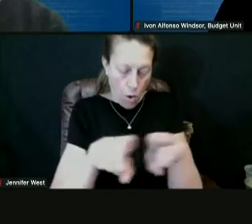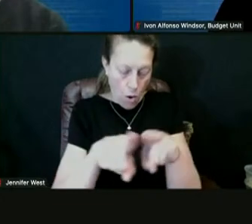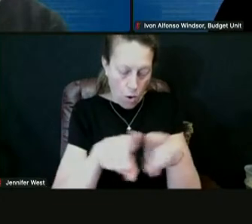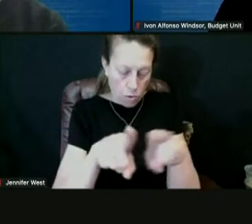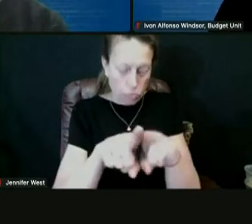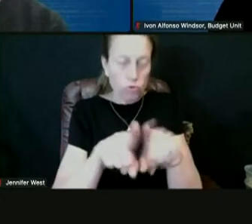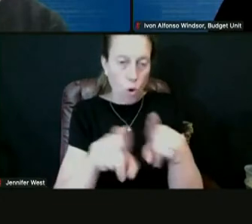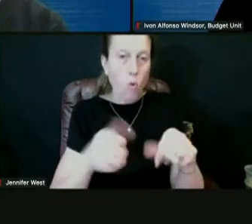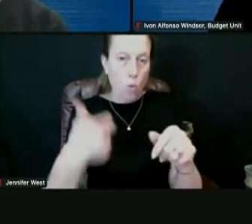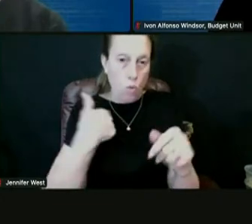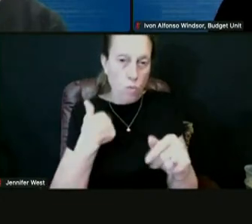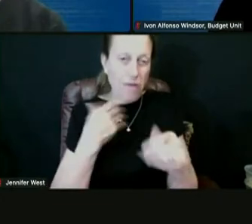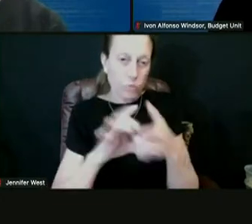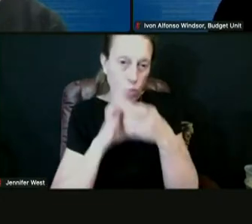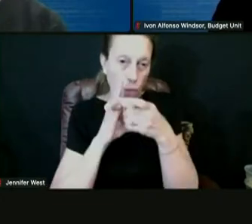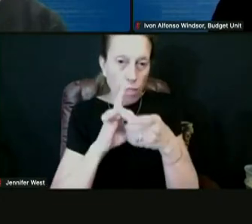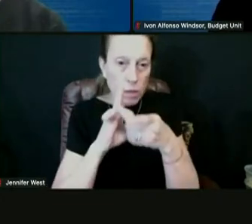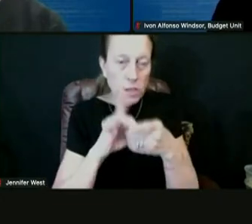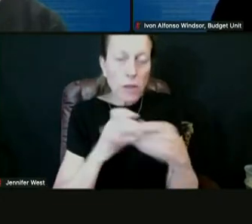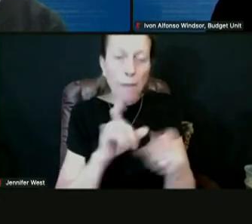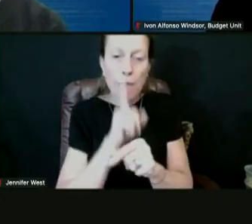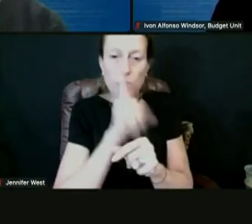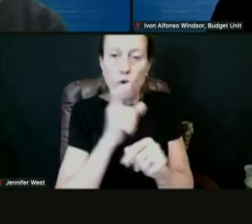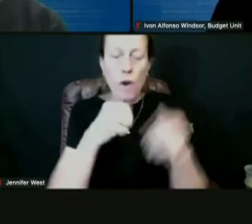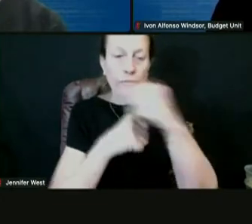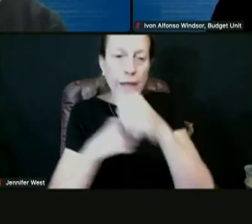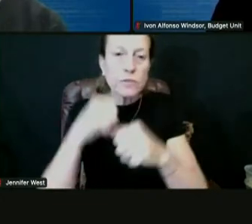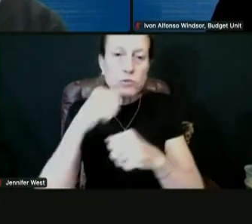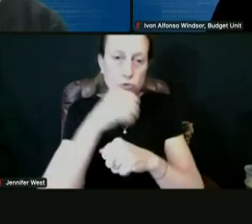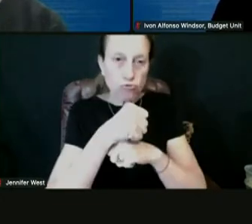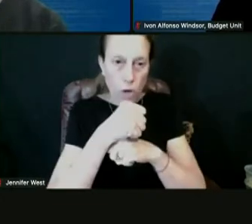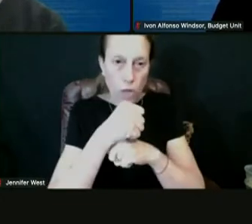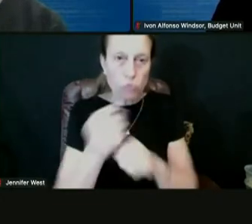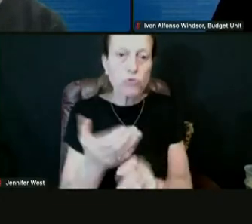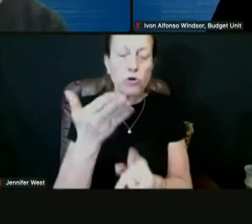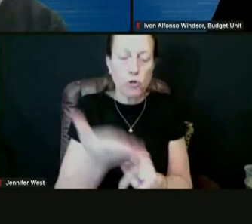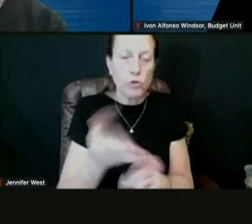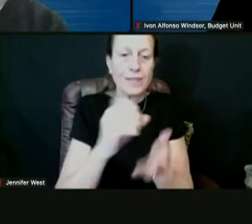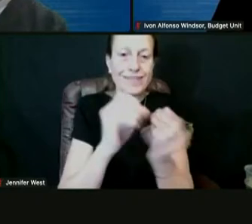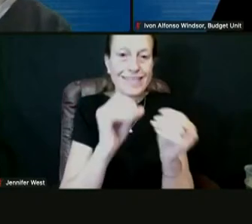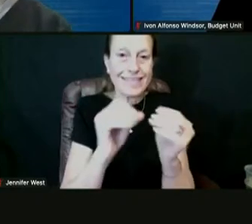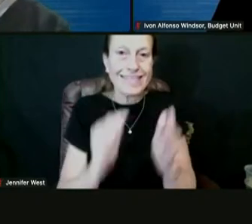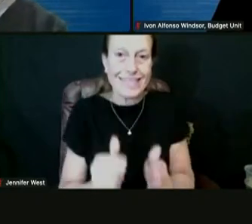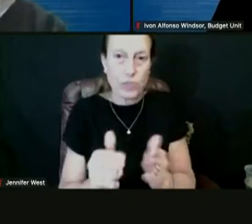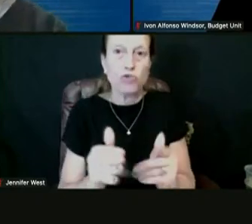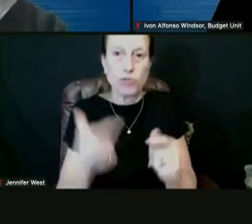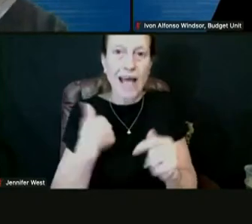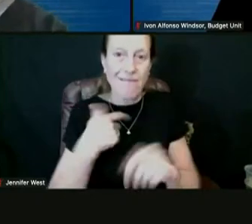with making sure there is a structure within the day so that teachers have time to collaborate.